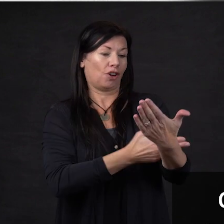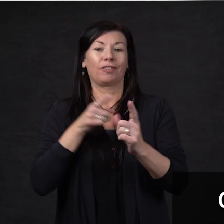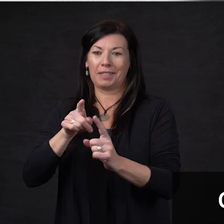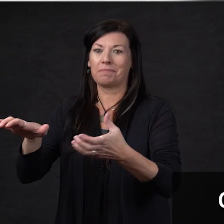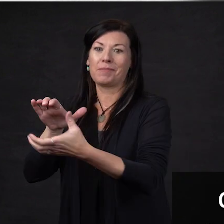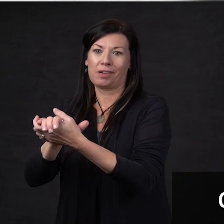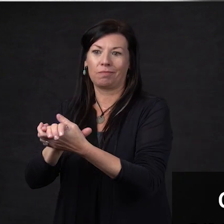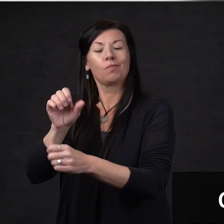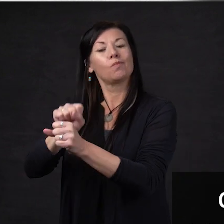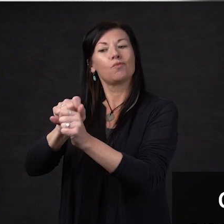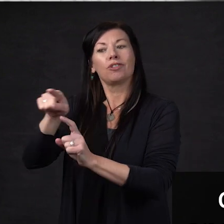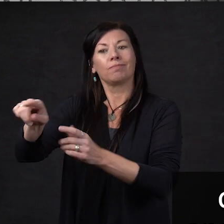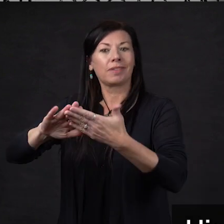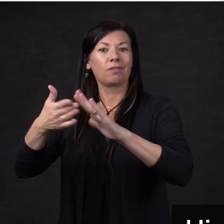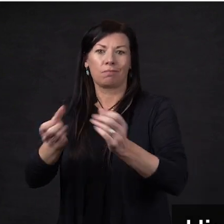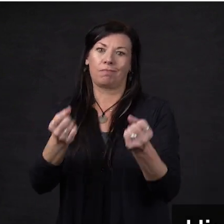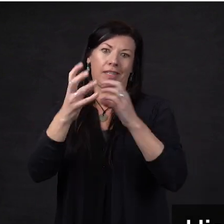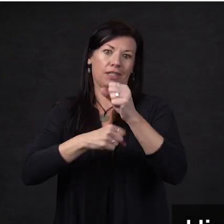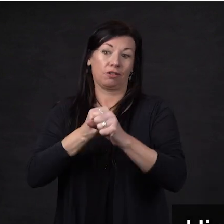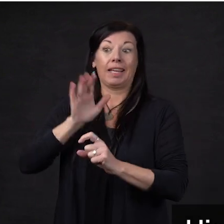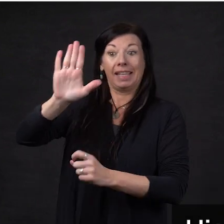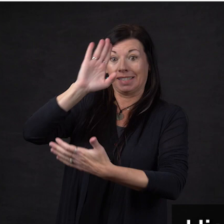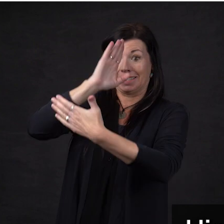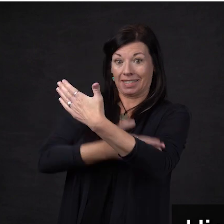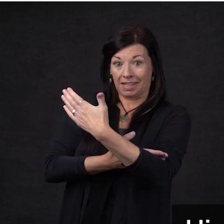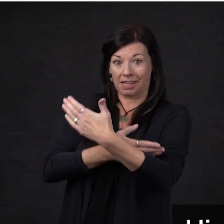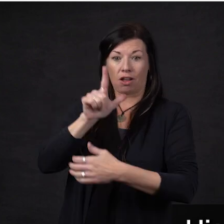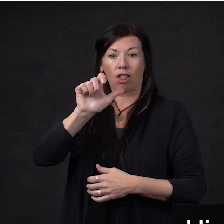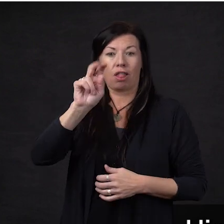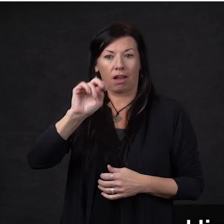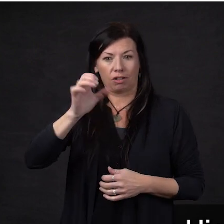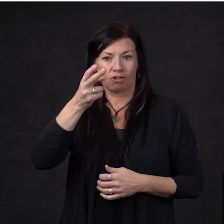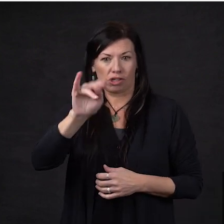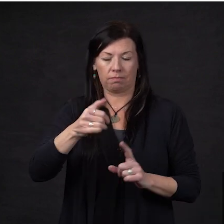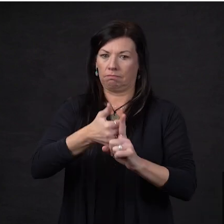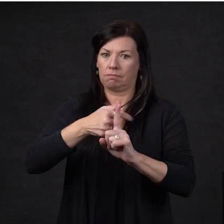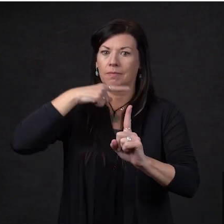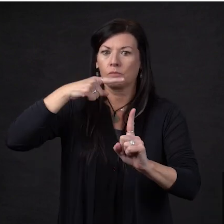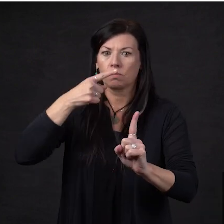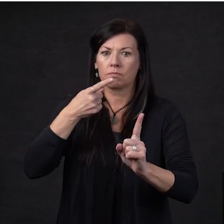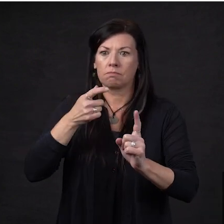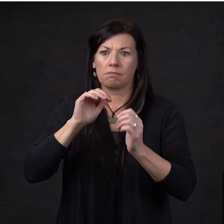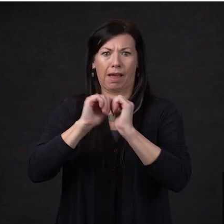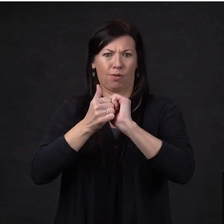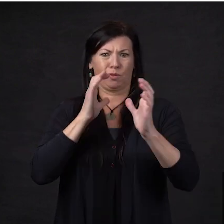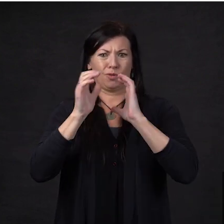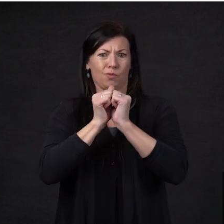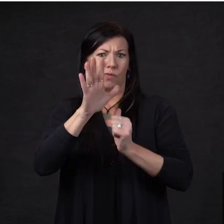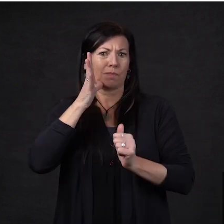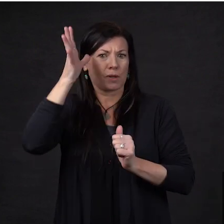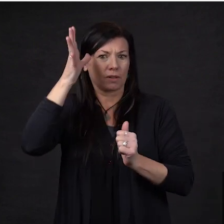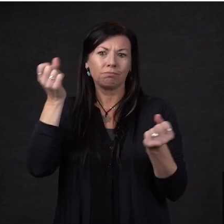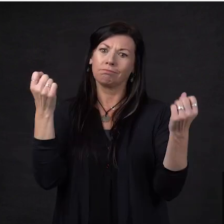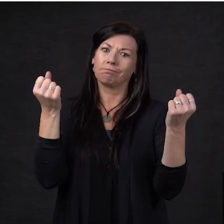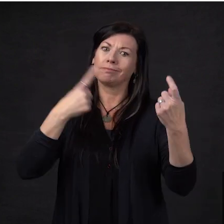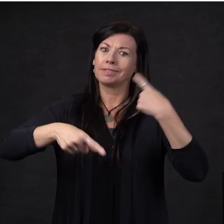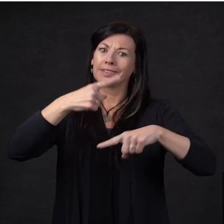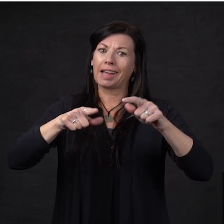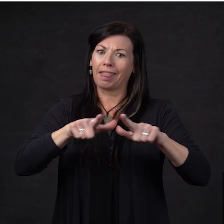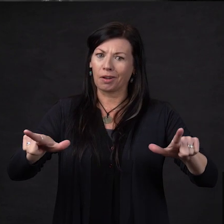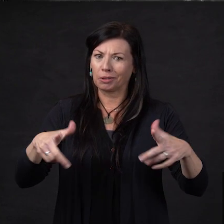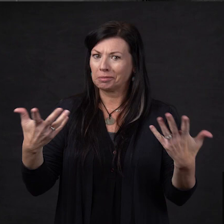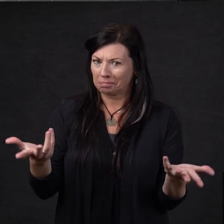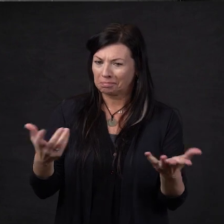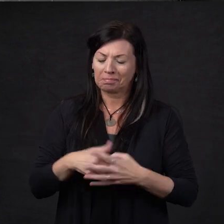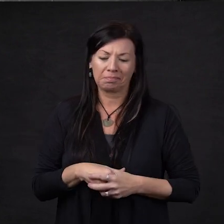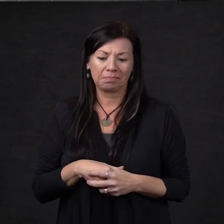years. Lon Chaney magazine article. His son, Lon Chaney, who was hearing, communicated with his parents in sign language. Photos of Lon Chaney's